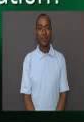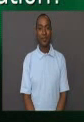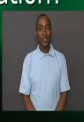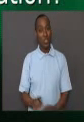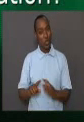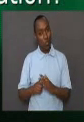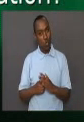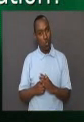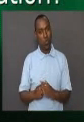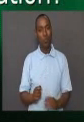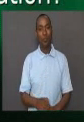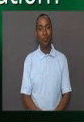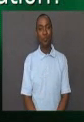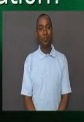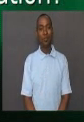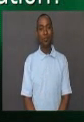Begin.